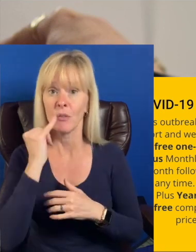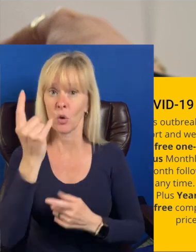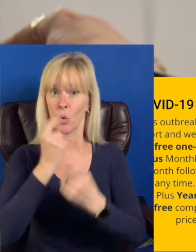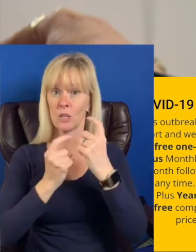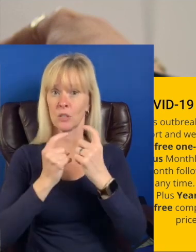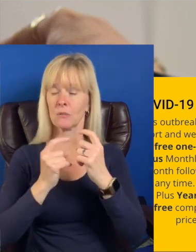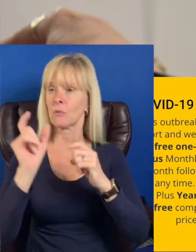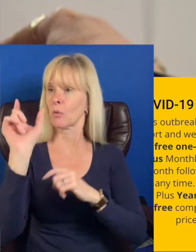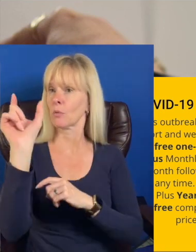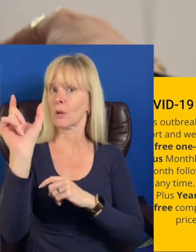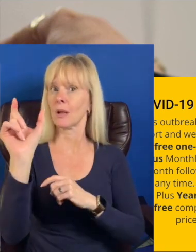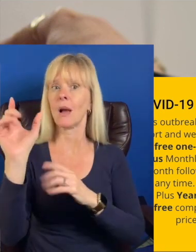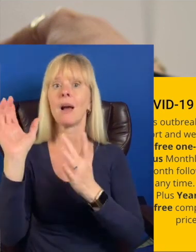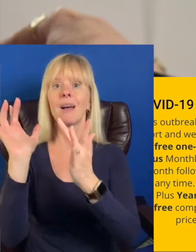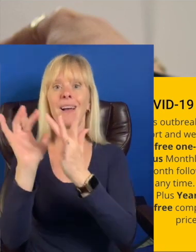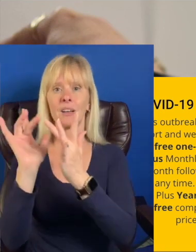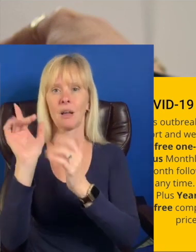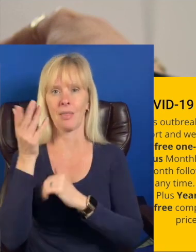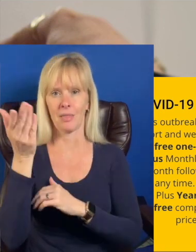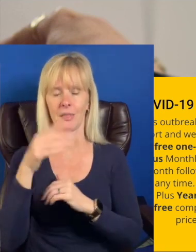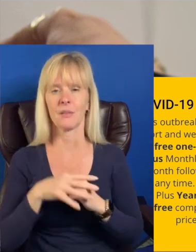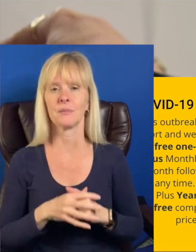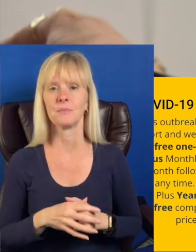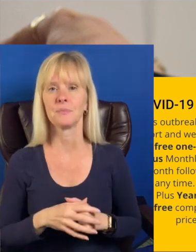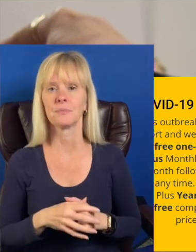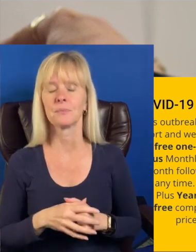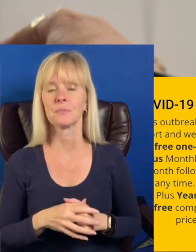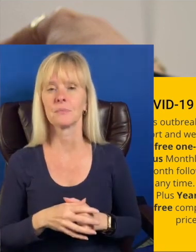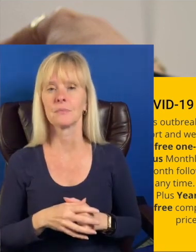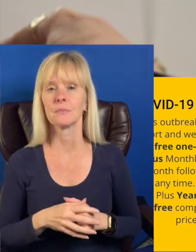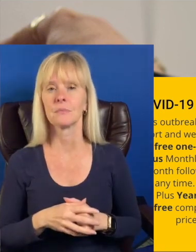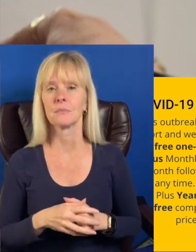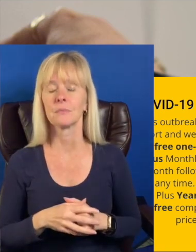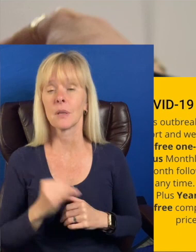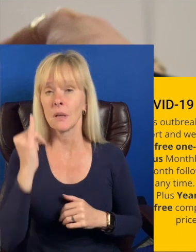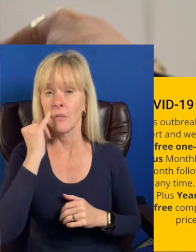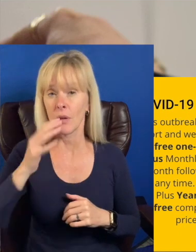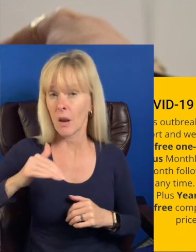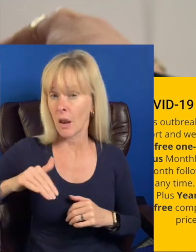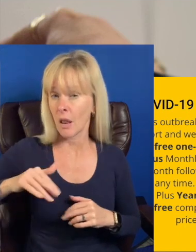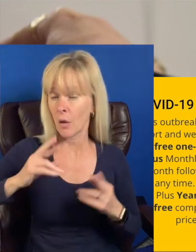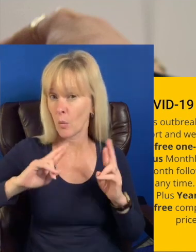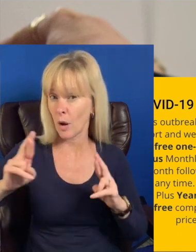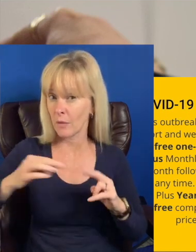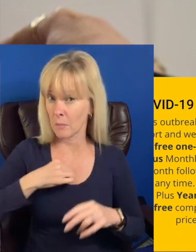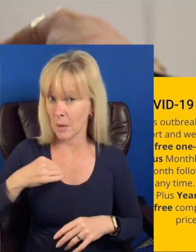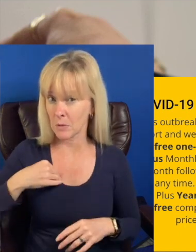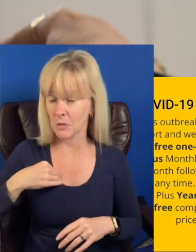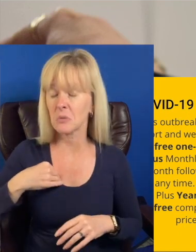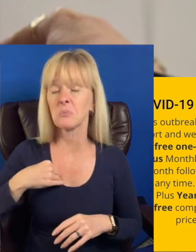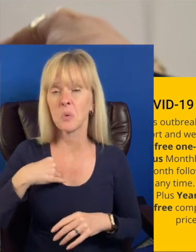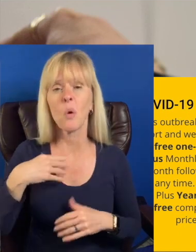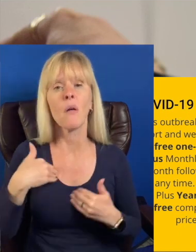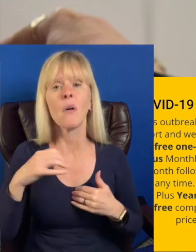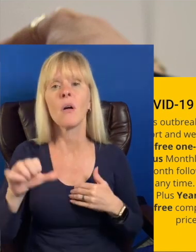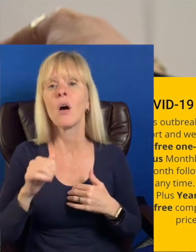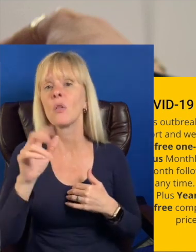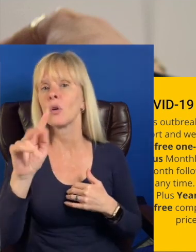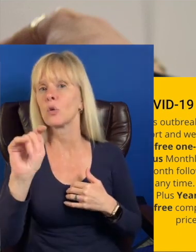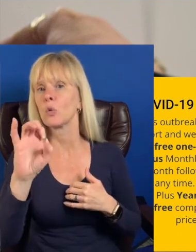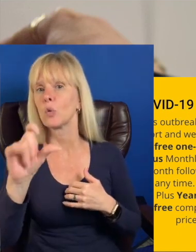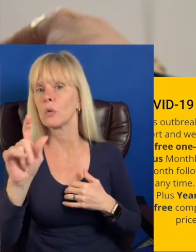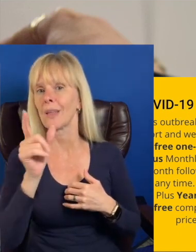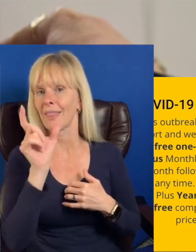If you have questions, you can contact us here. And anyone who is not ready for a membership, we do have